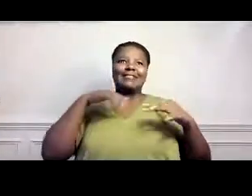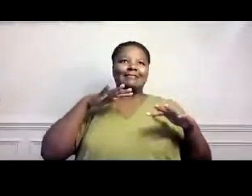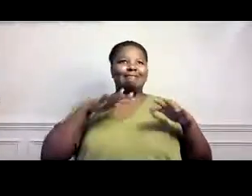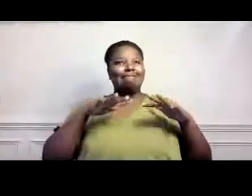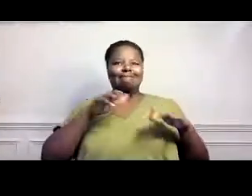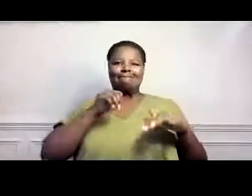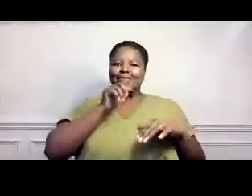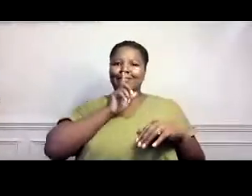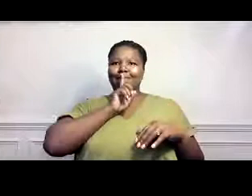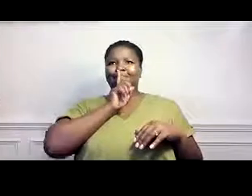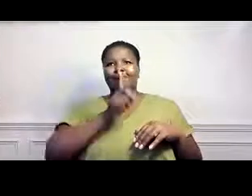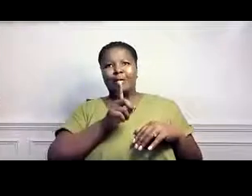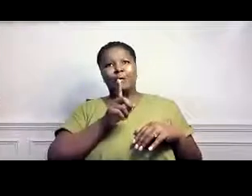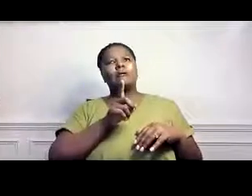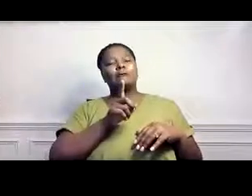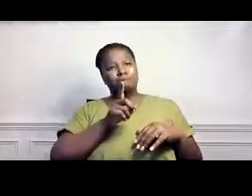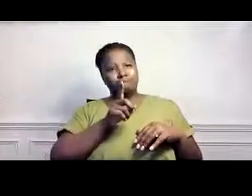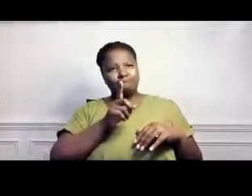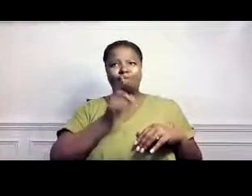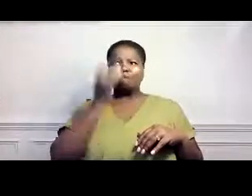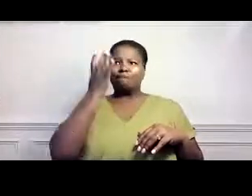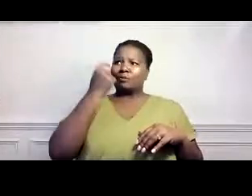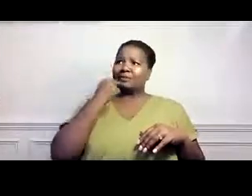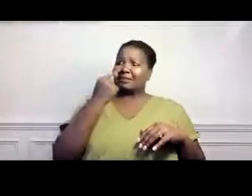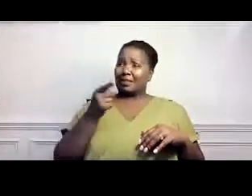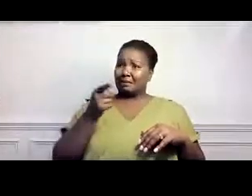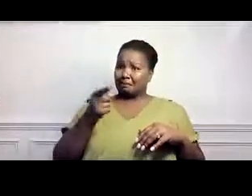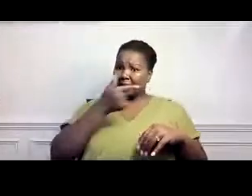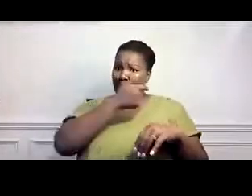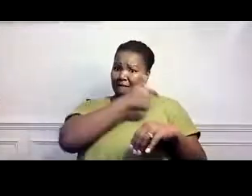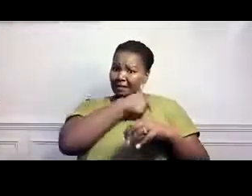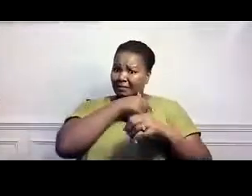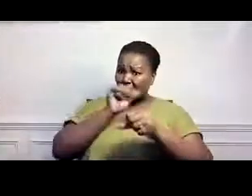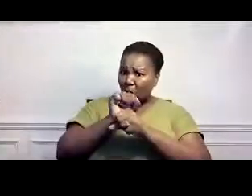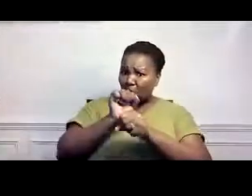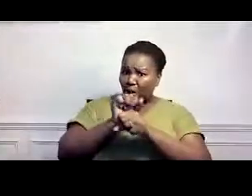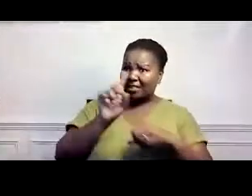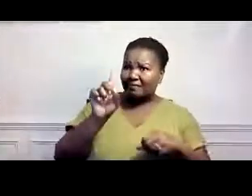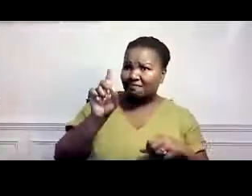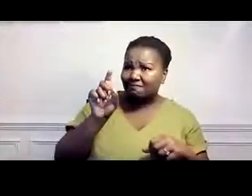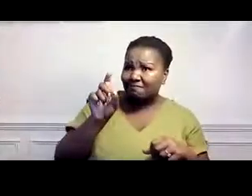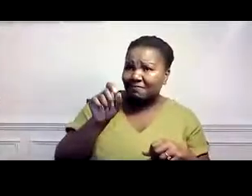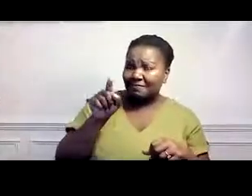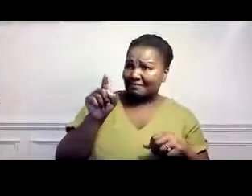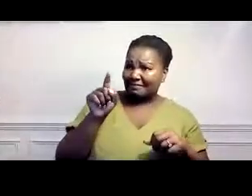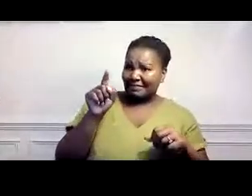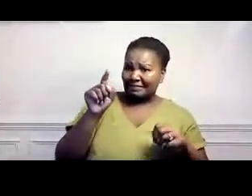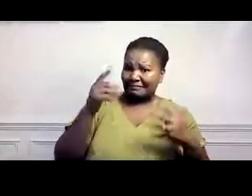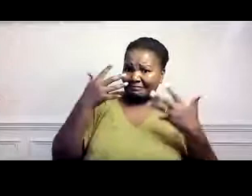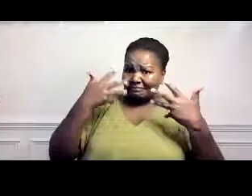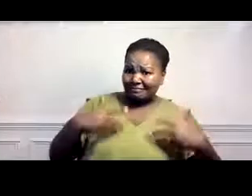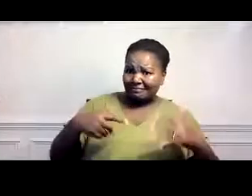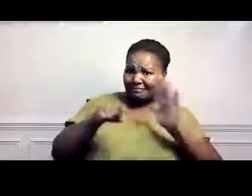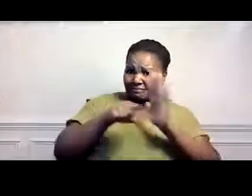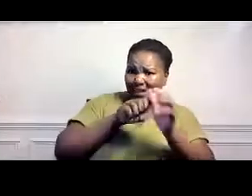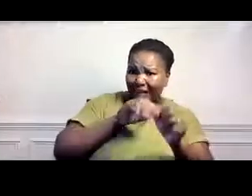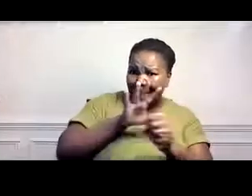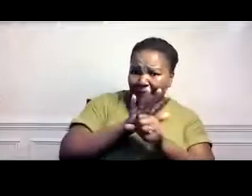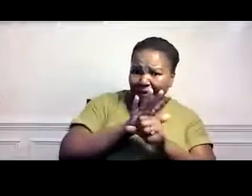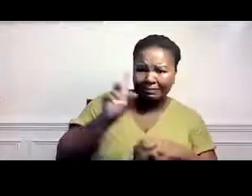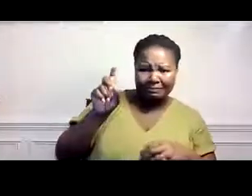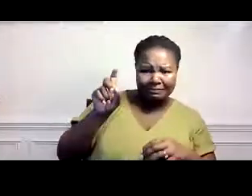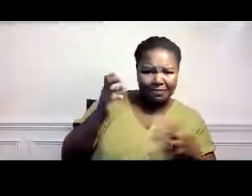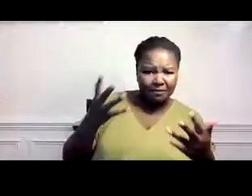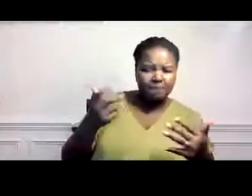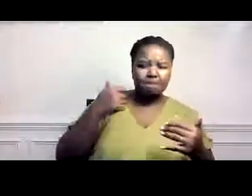in regards to how effective they may be and just how they're going to be issued. So it took me a while to kind of do